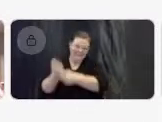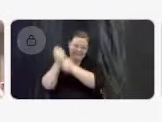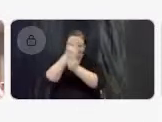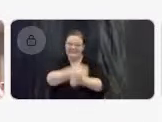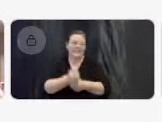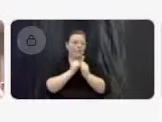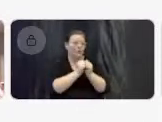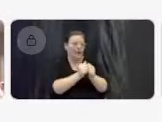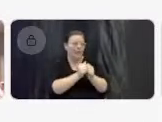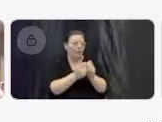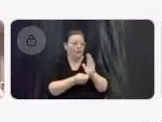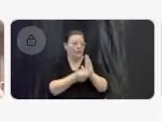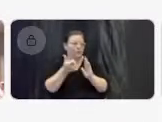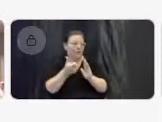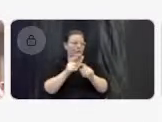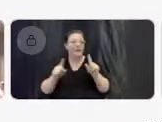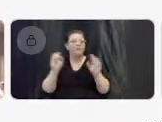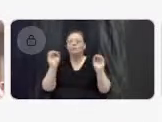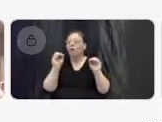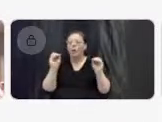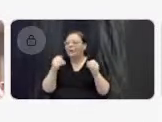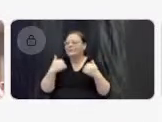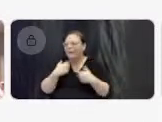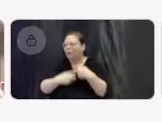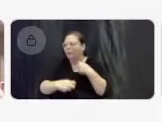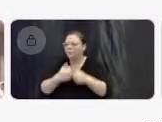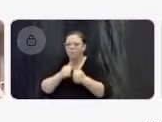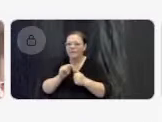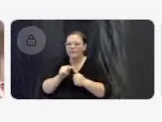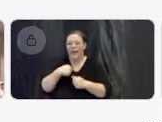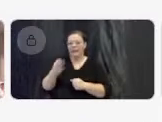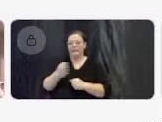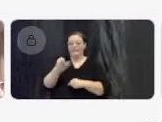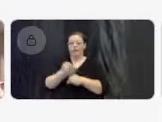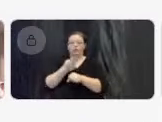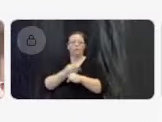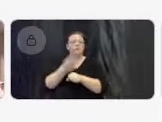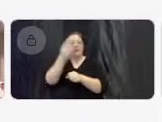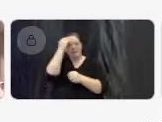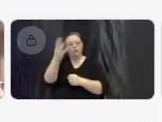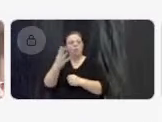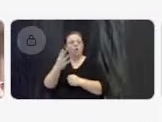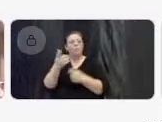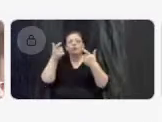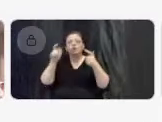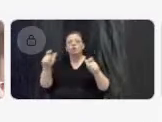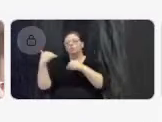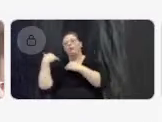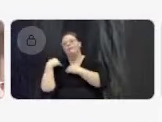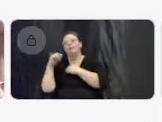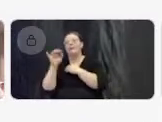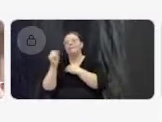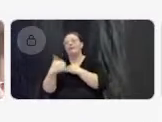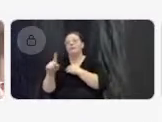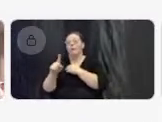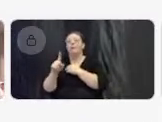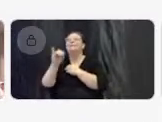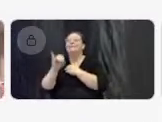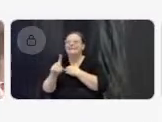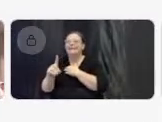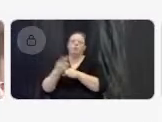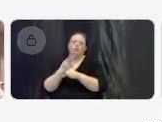But nobody has had any problem with it, and I never use it. And by the way, it would be a huge liability if anybody did use it.